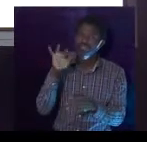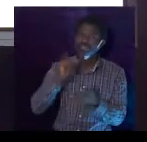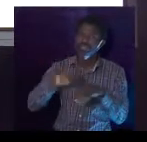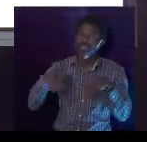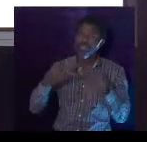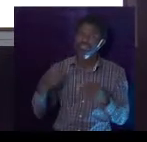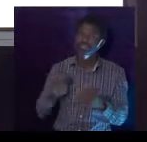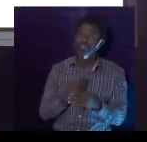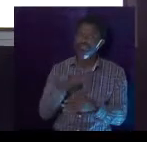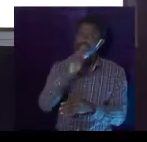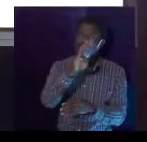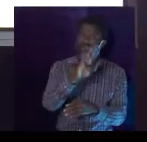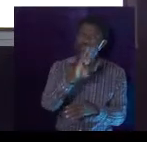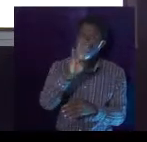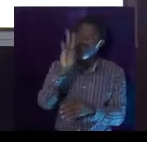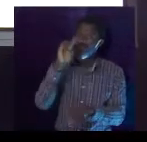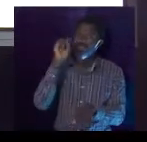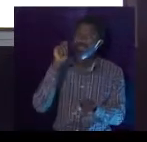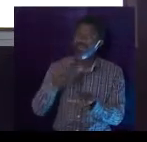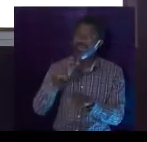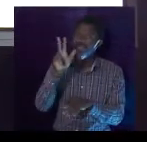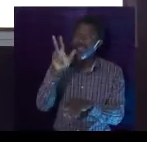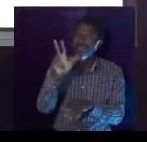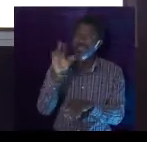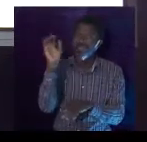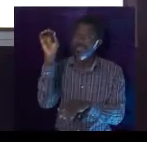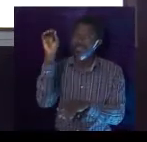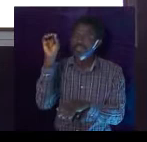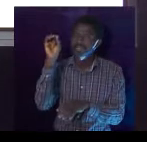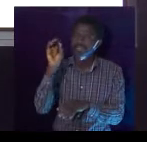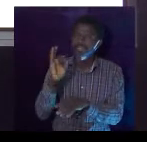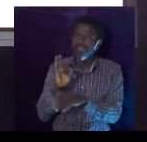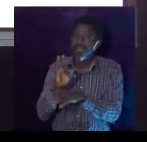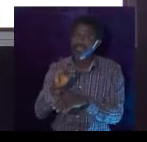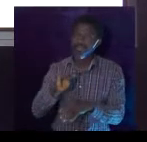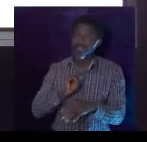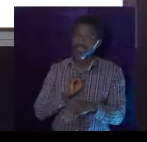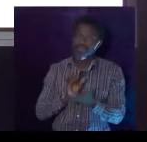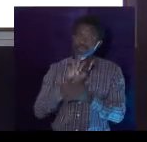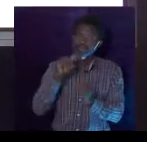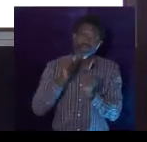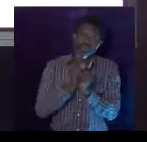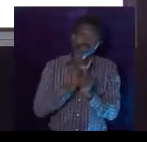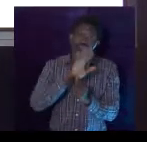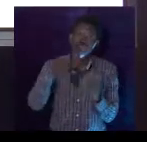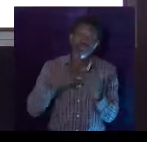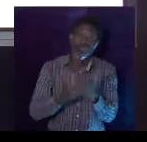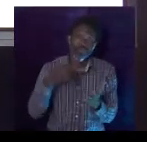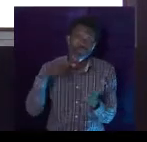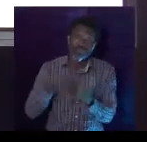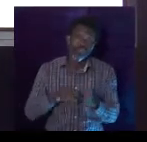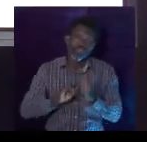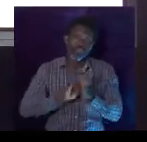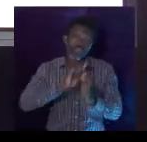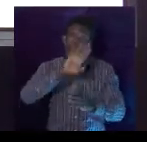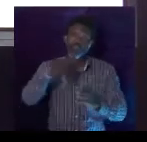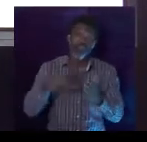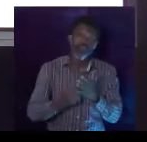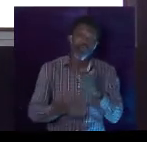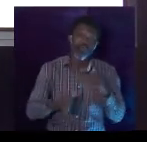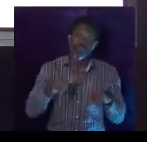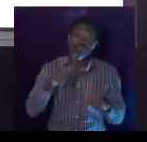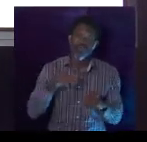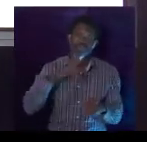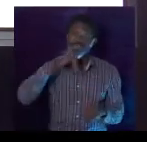us 47.3 degrees Fahrenheit. I believe with all these examples, all gray areas that you might